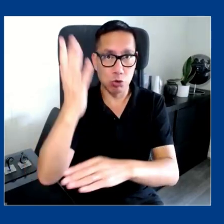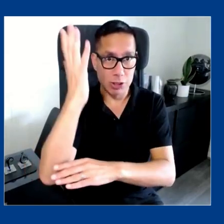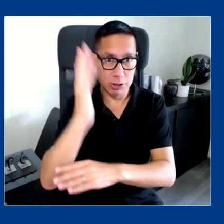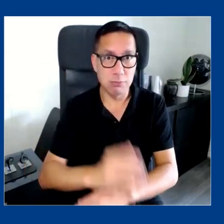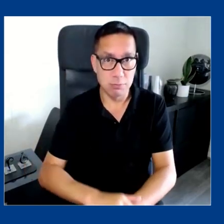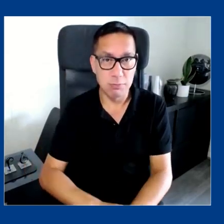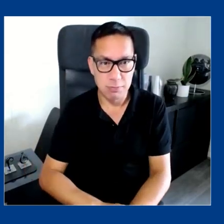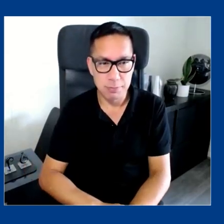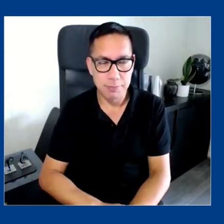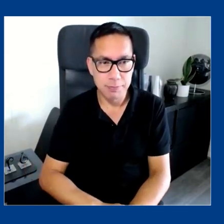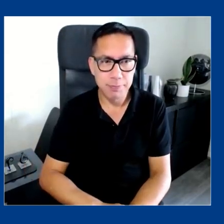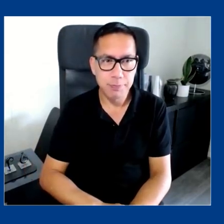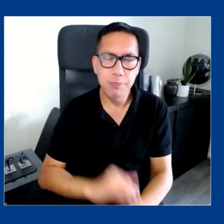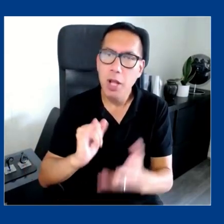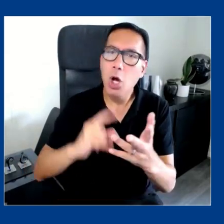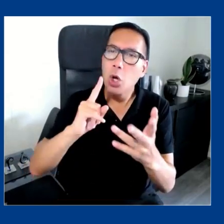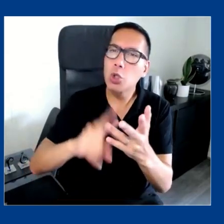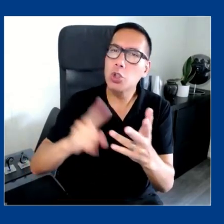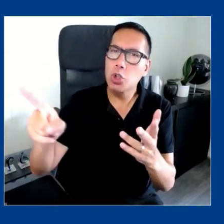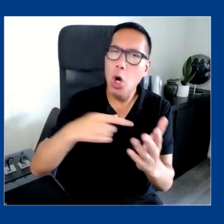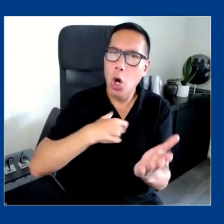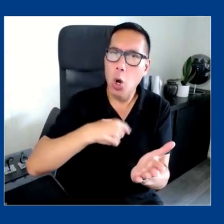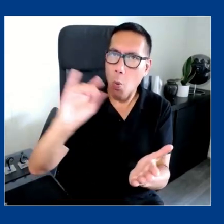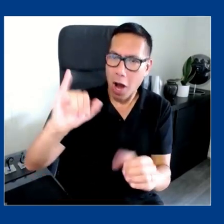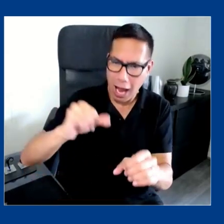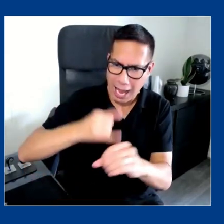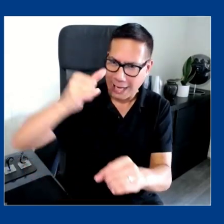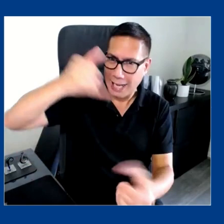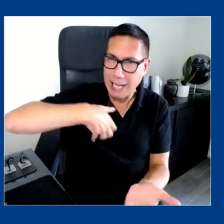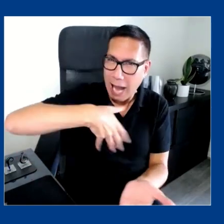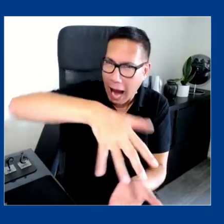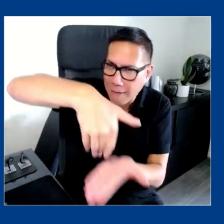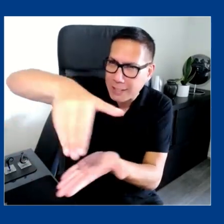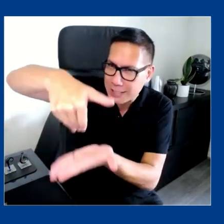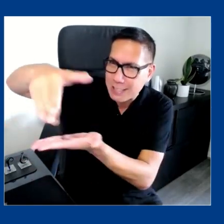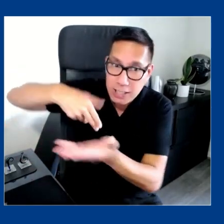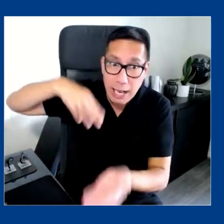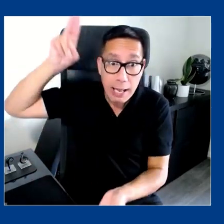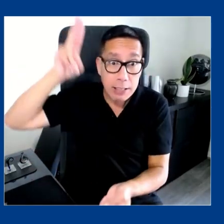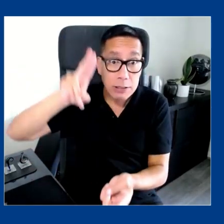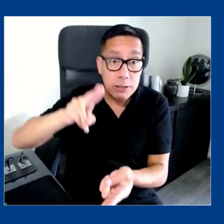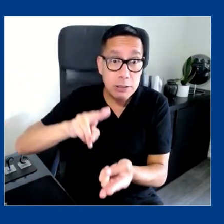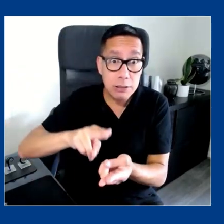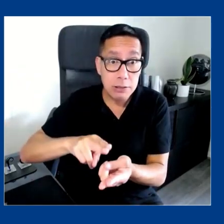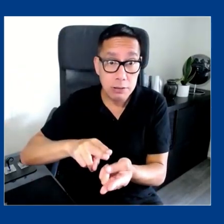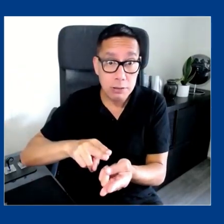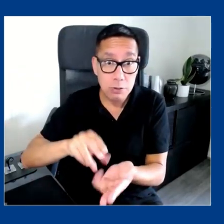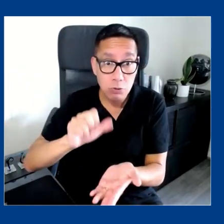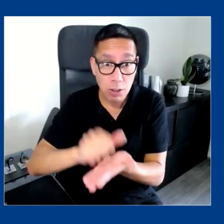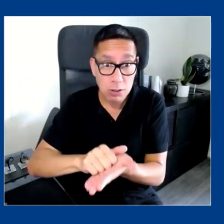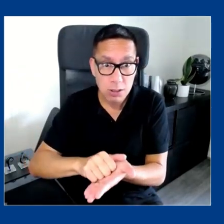And so the harvest of honey has become reduced over the years, is that right? That's correct,